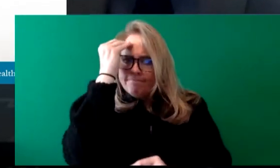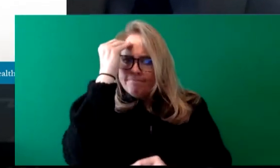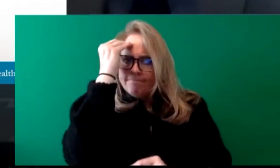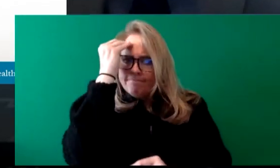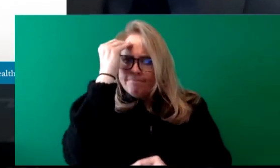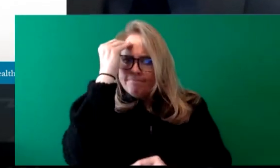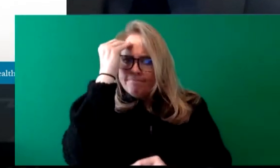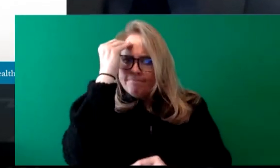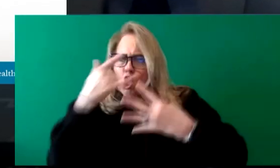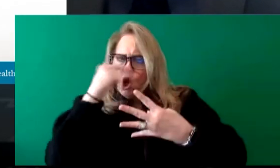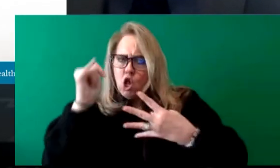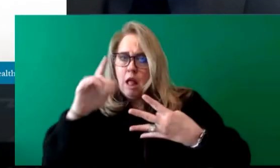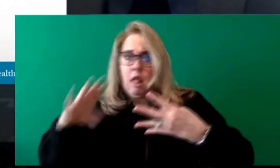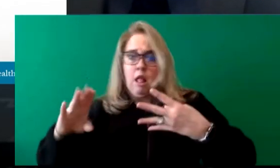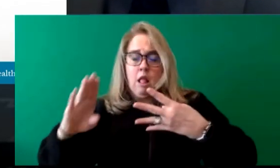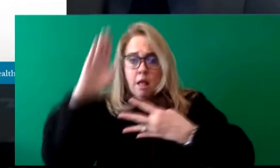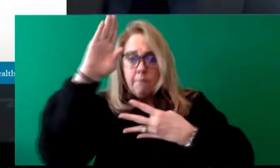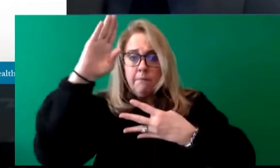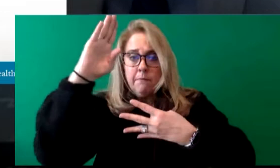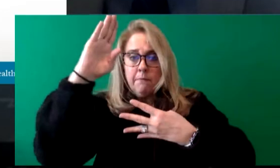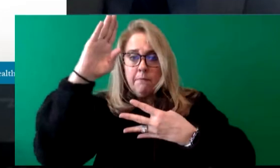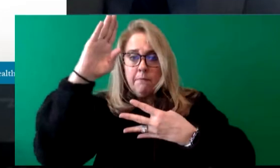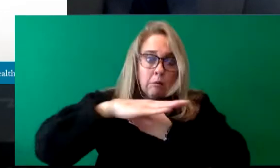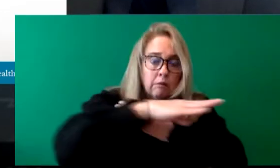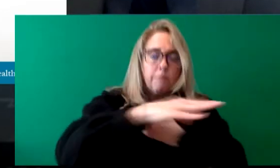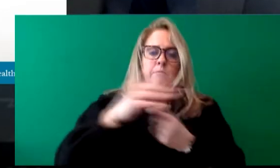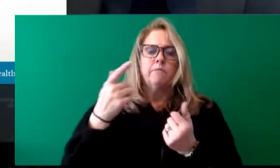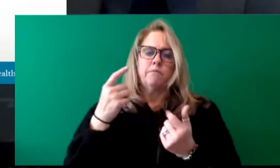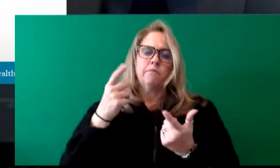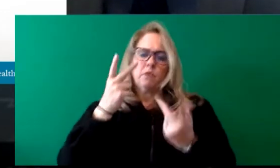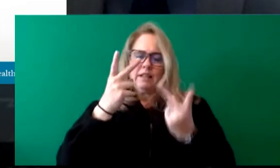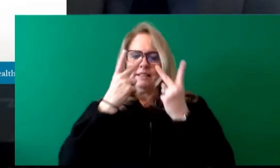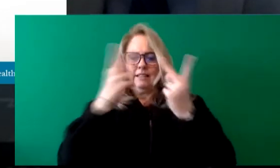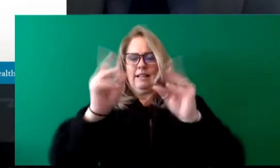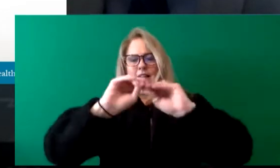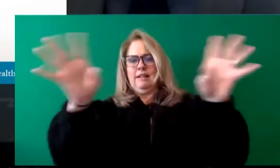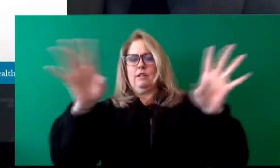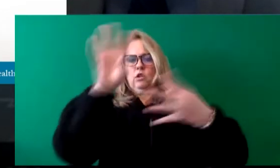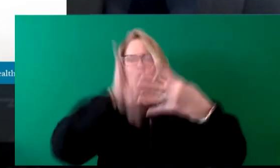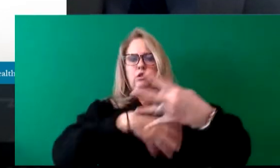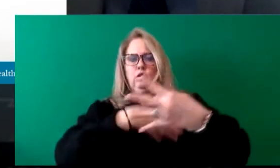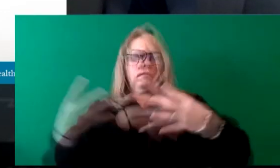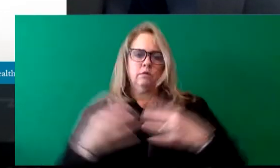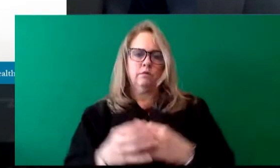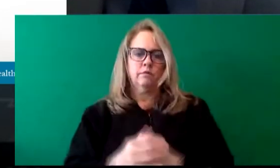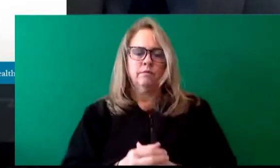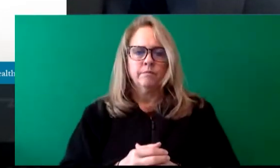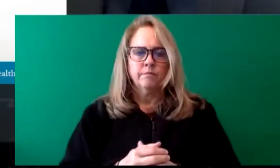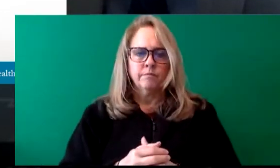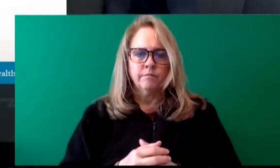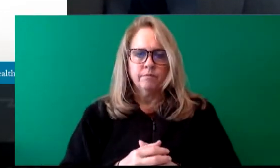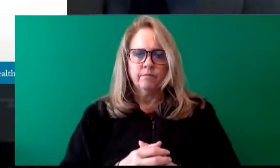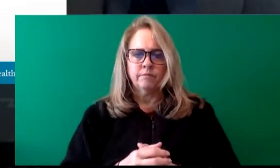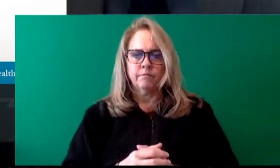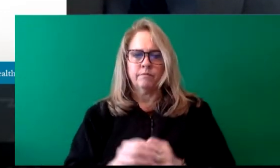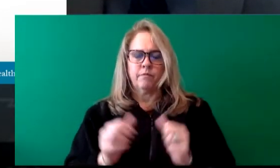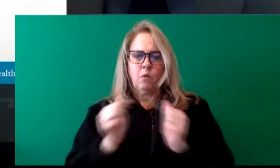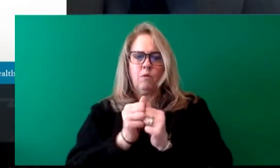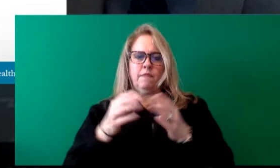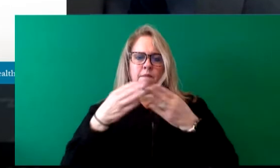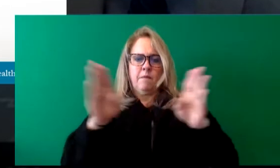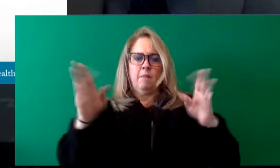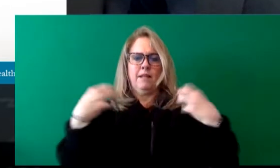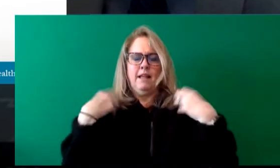Data visualization in itself will become a huge part in our public health world, in Public Health 3.0. It's become sort of